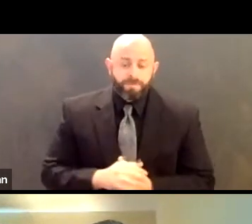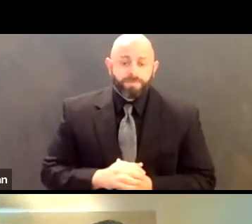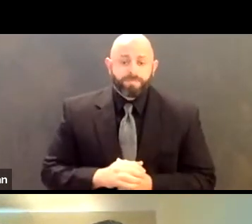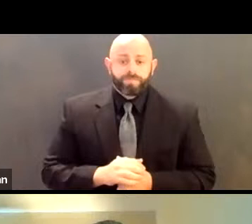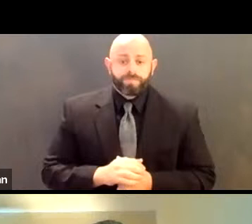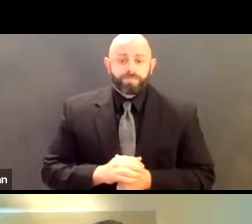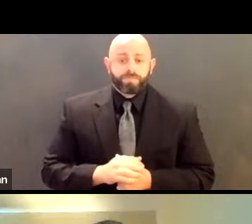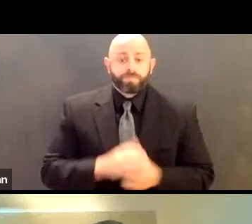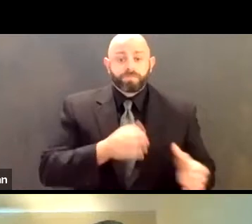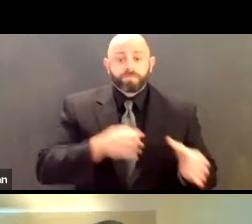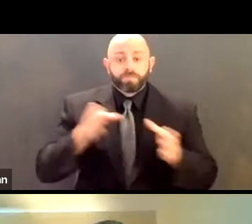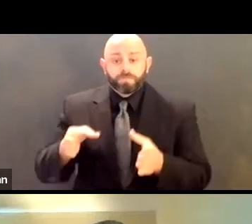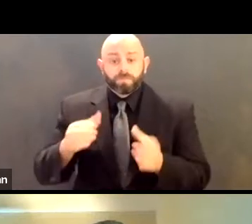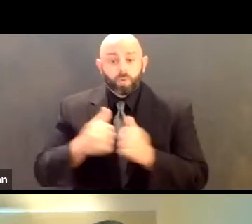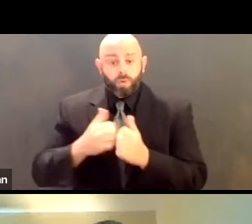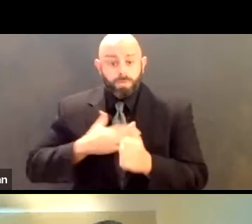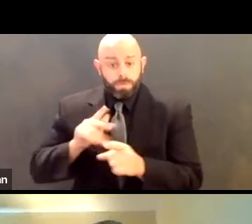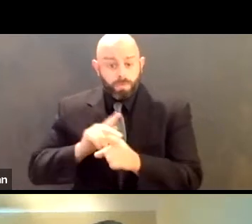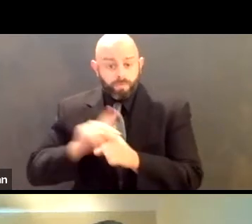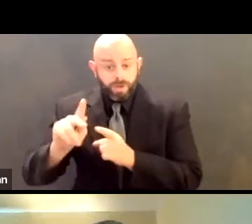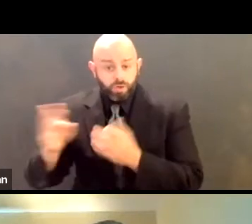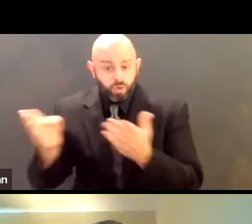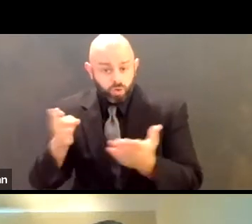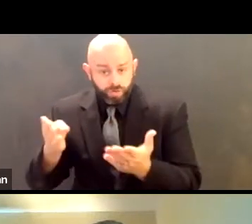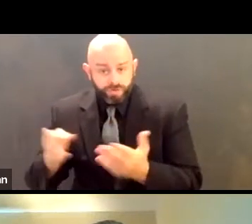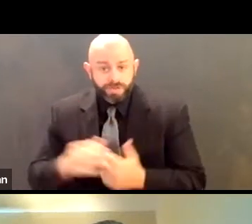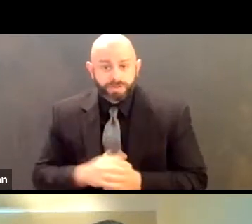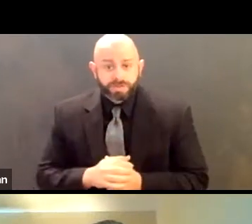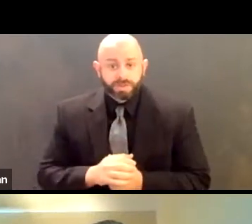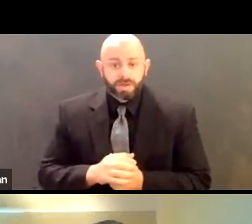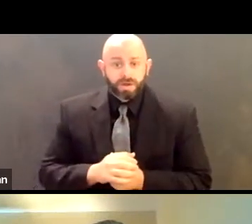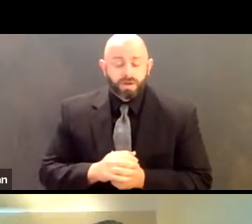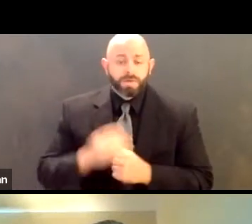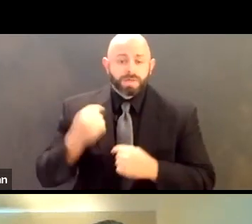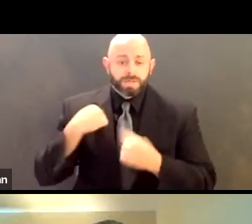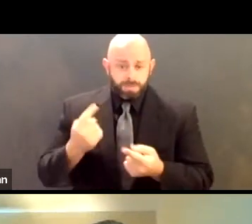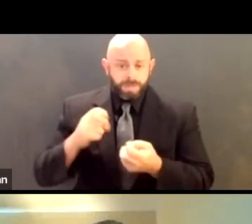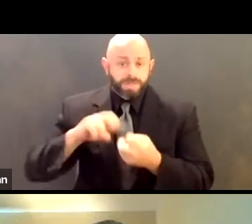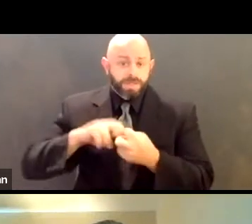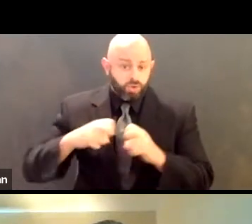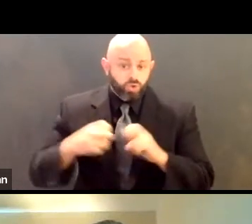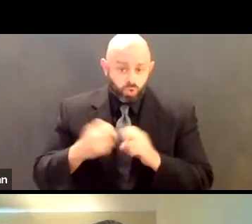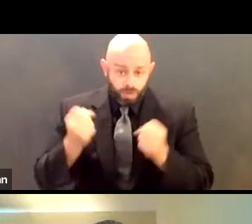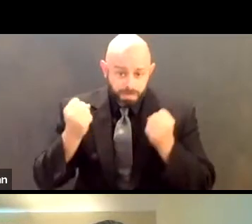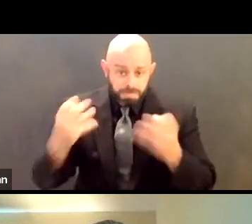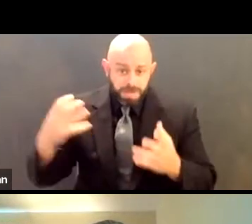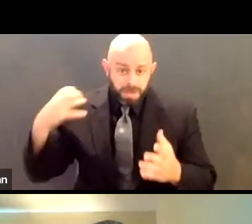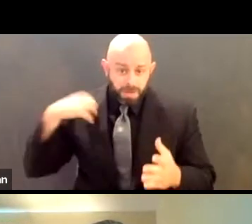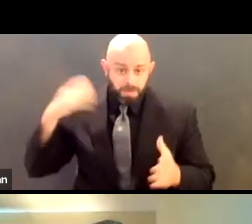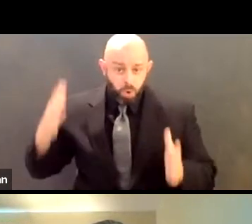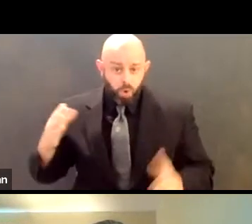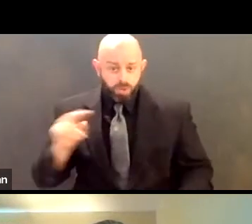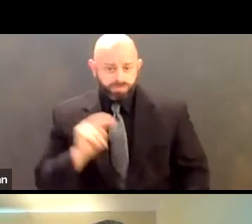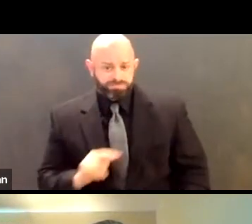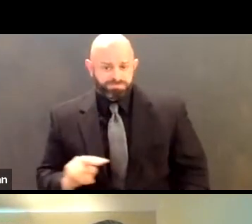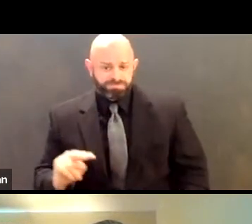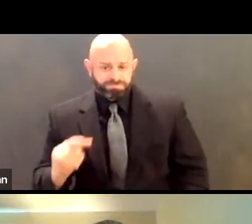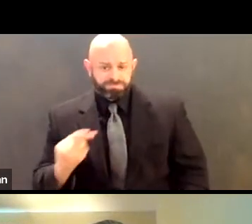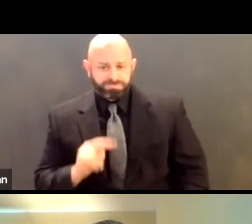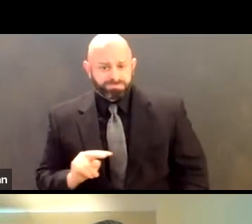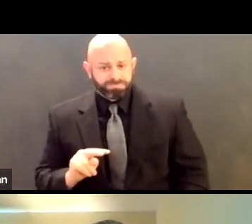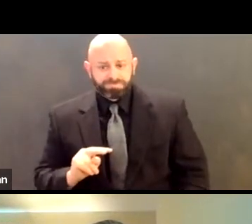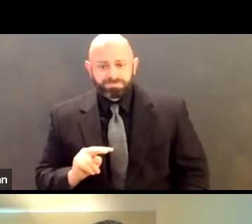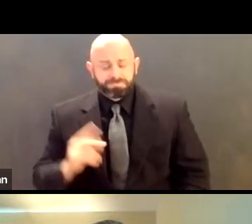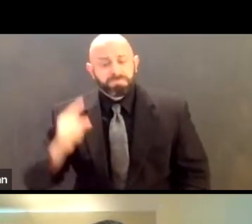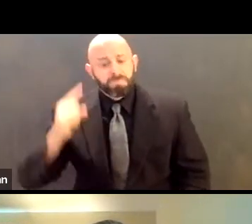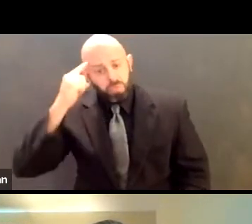professional service, it's certainly been an issue that employers at different times have had a difficult or have thought they